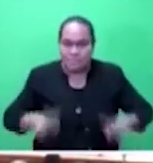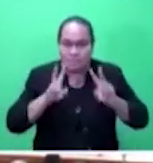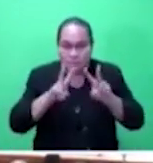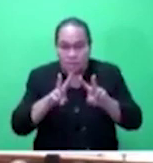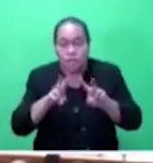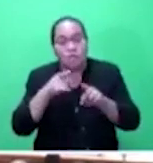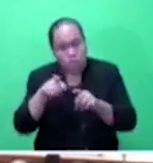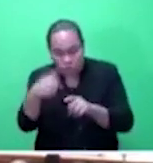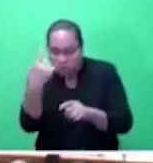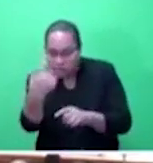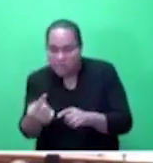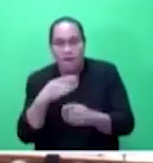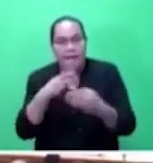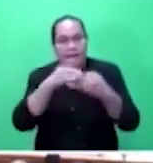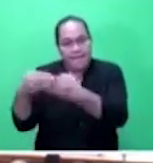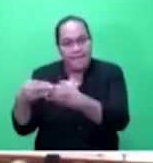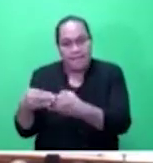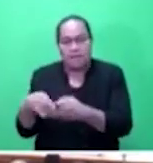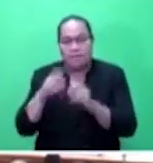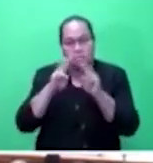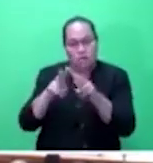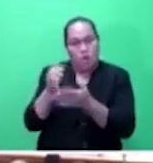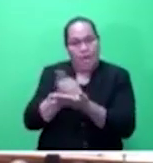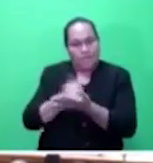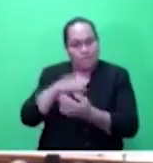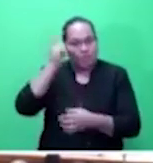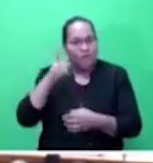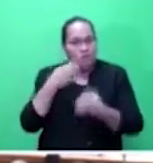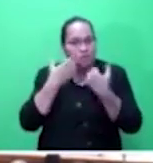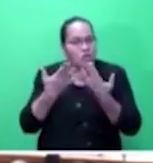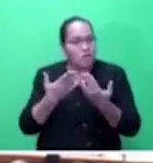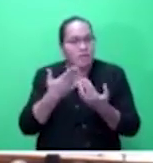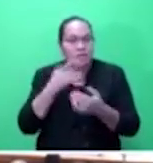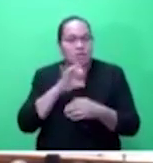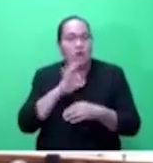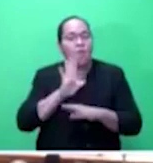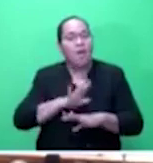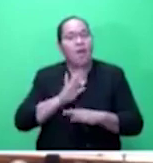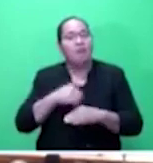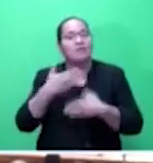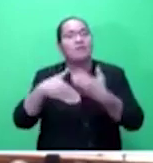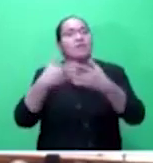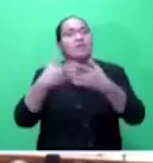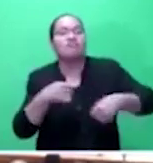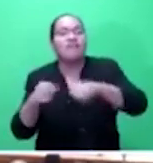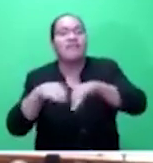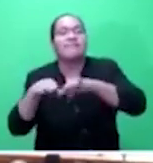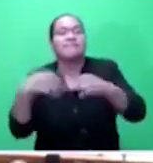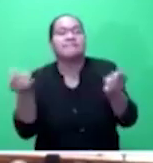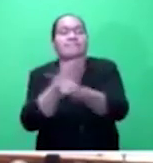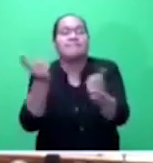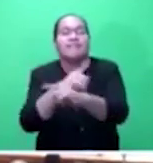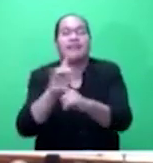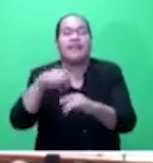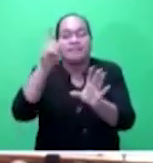leaders in your own industries will be defined by your actions today. Do not wait to make strategic moves and structural changes to